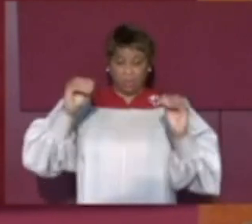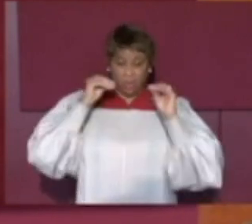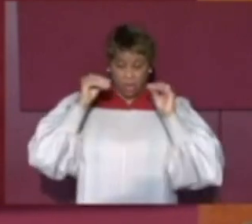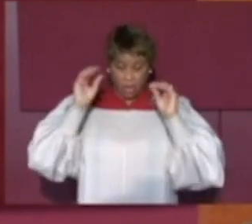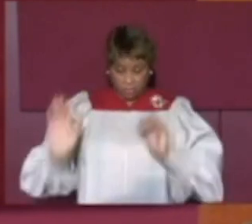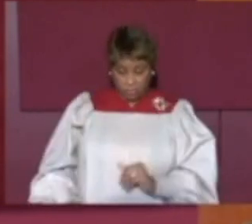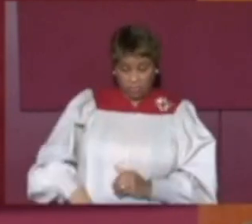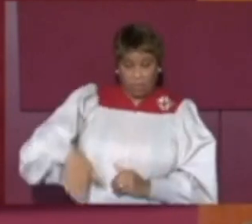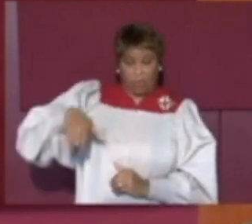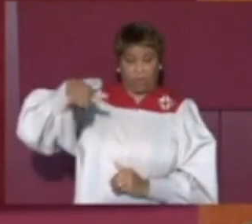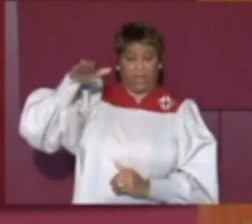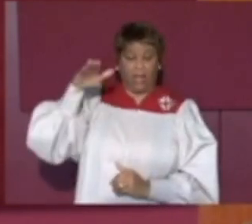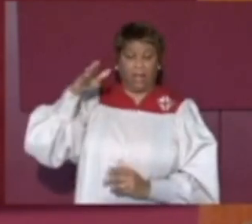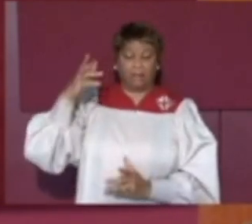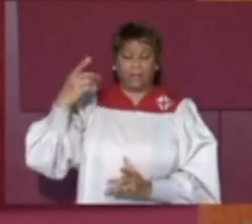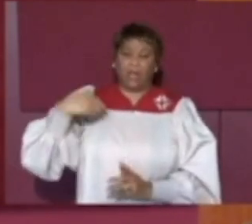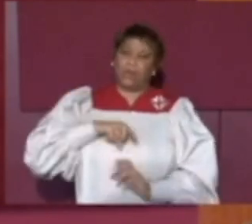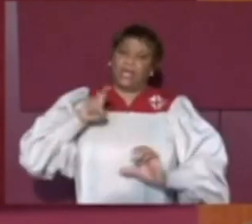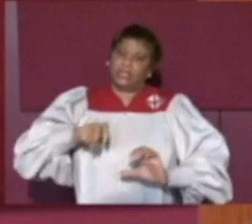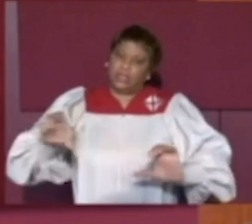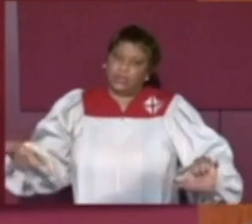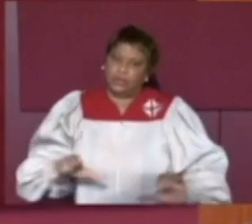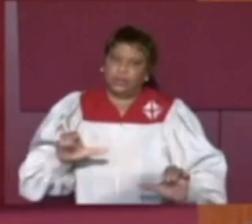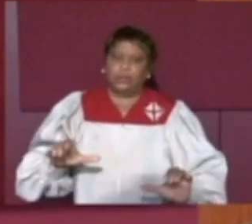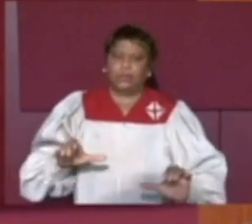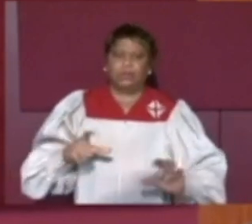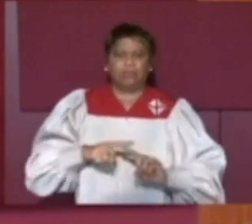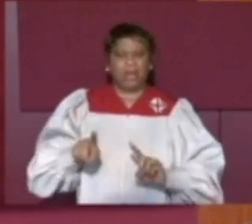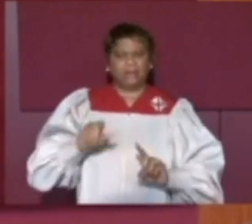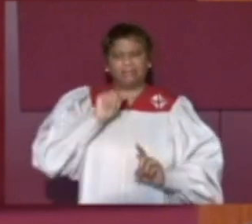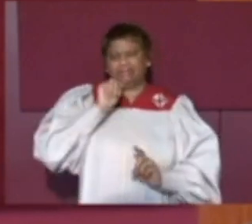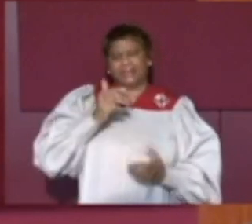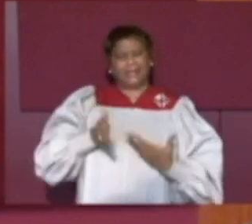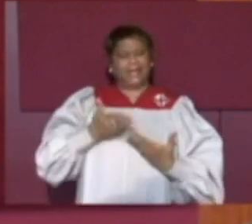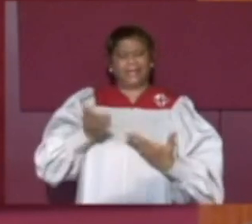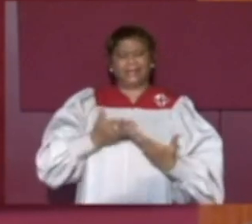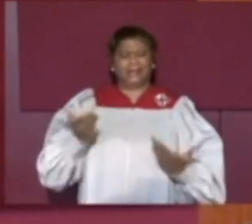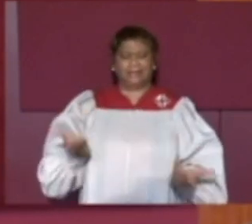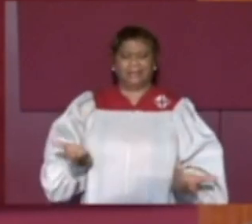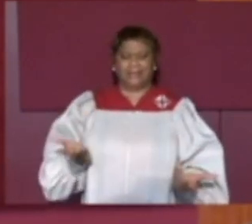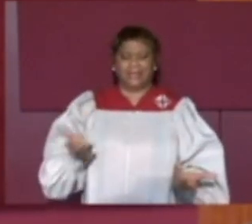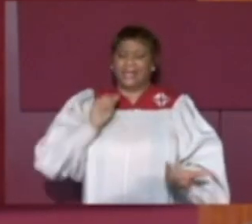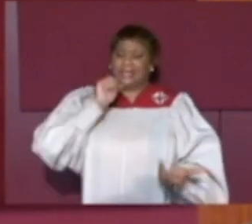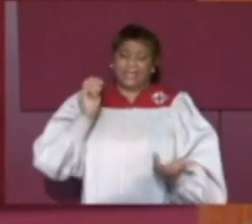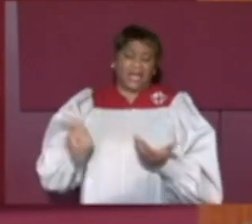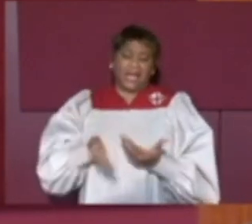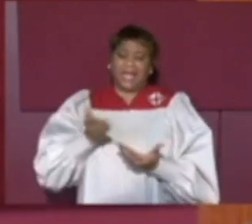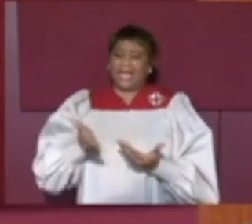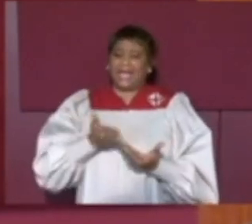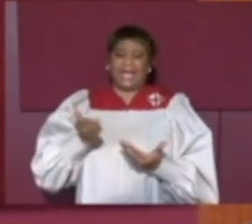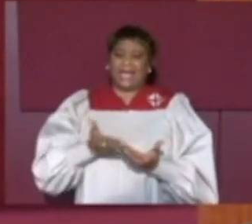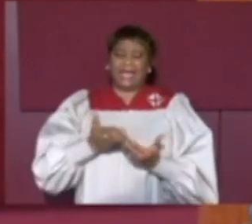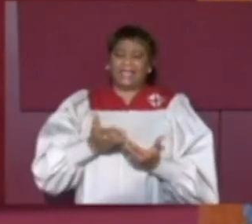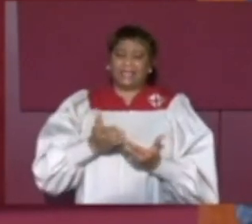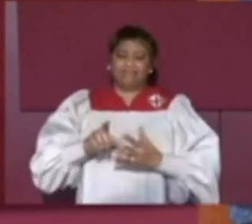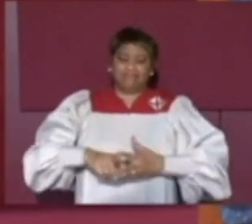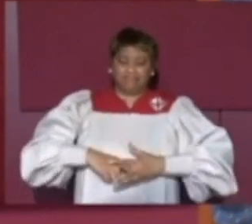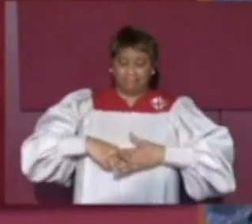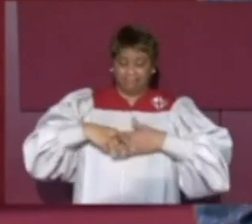at the beginning of time that we ought to do and we ought to be, but it's not easy. It's not easy to